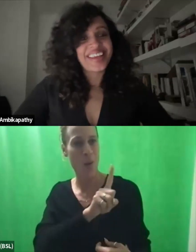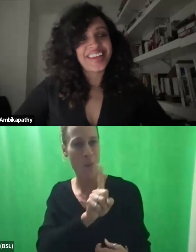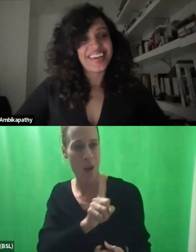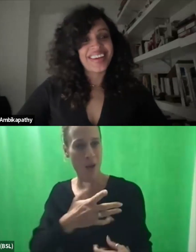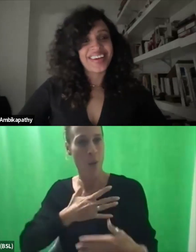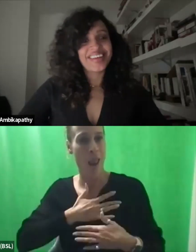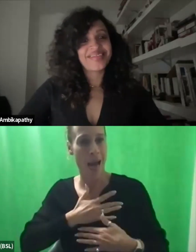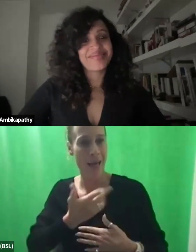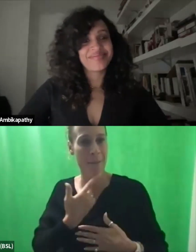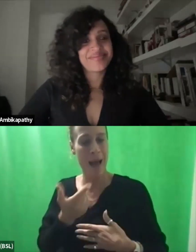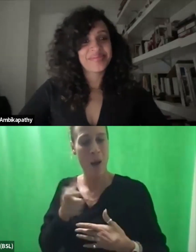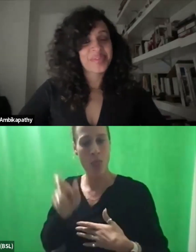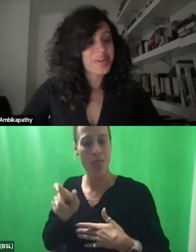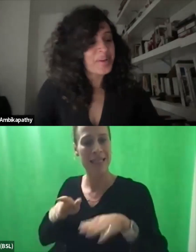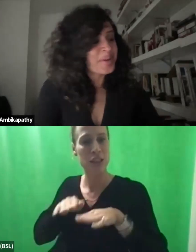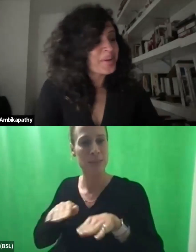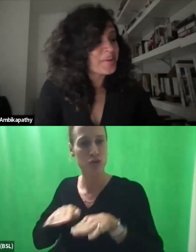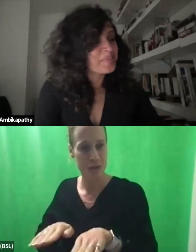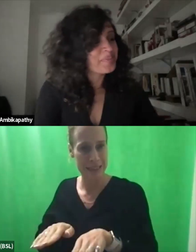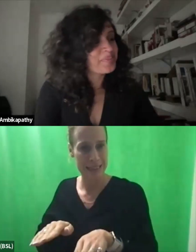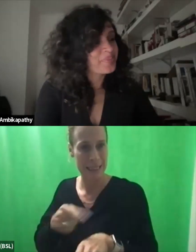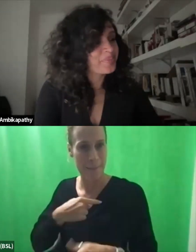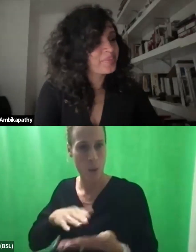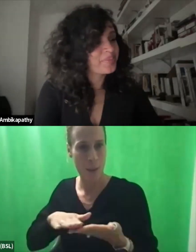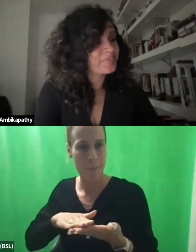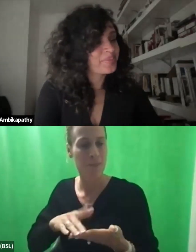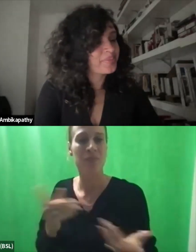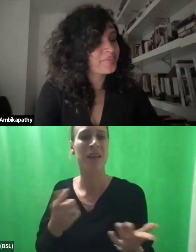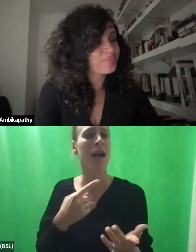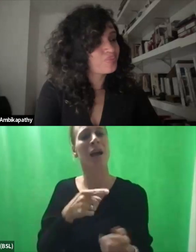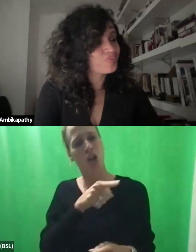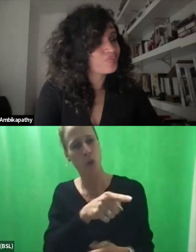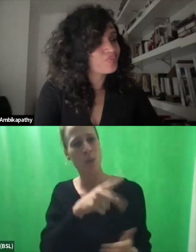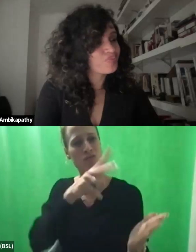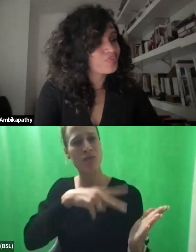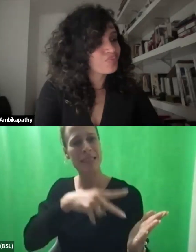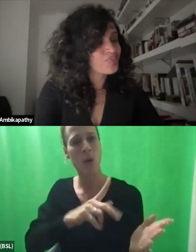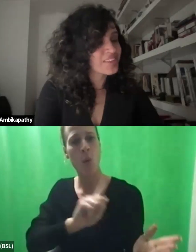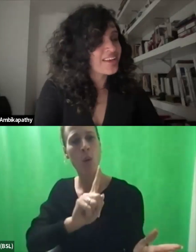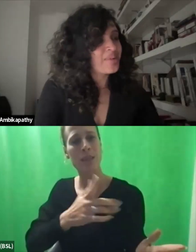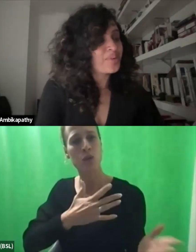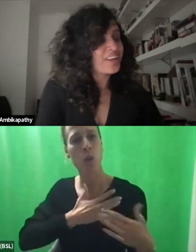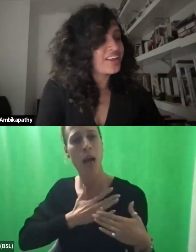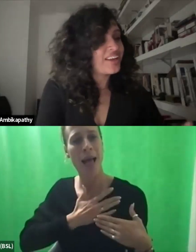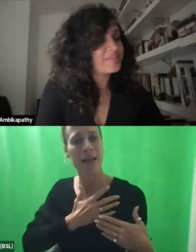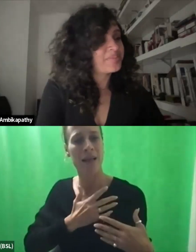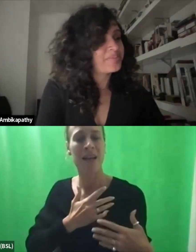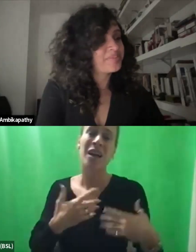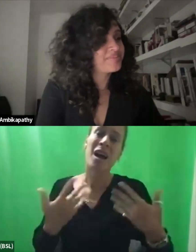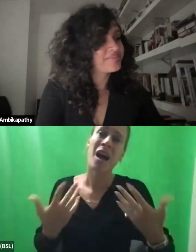perspective why I find it significant. But just as a reader, what did you like about that poem?